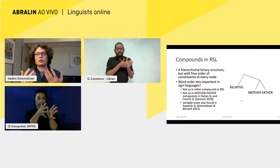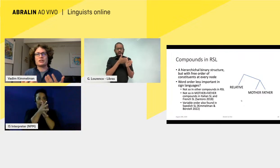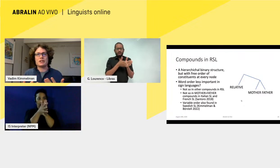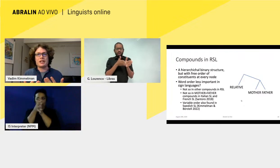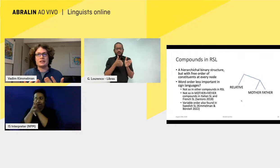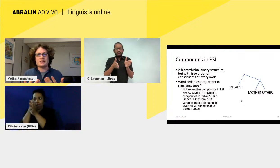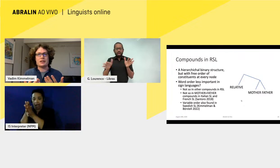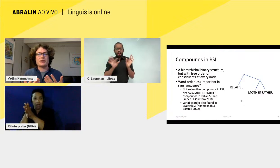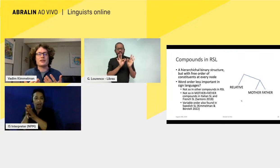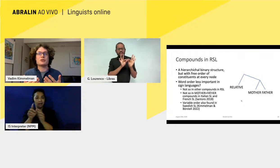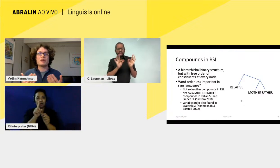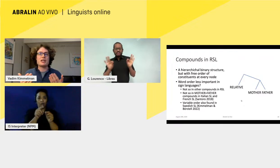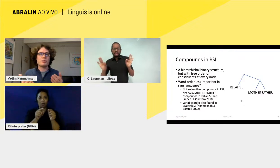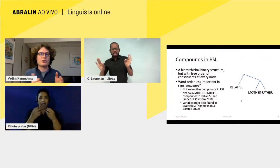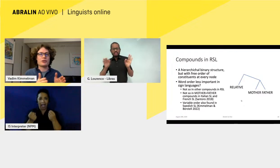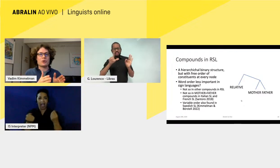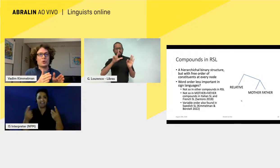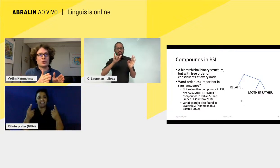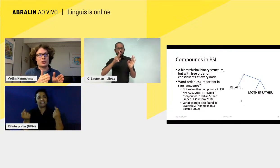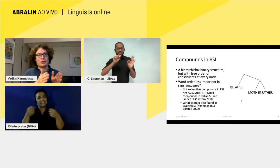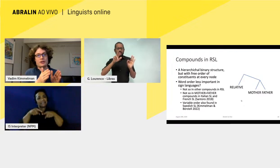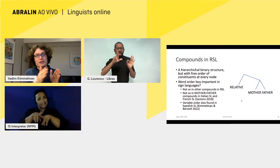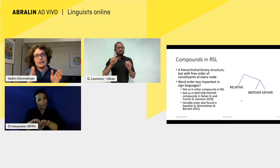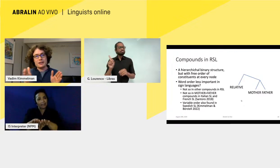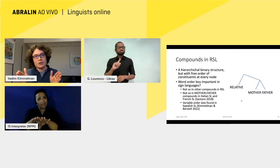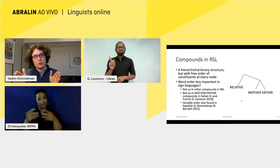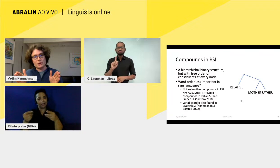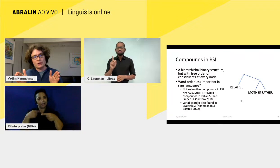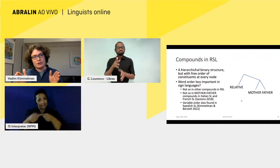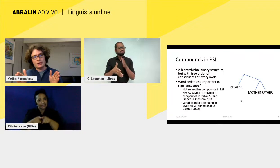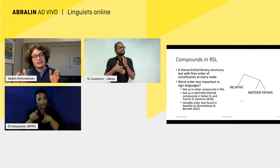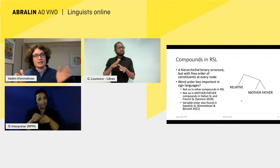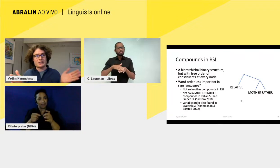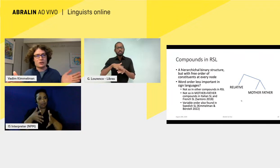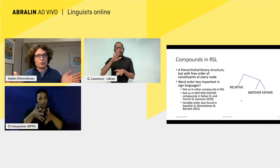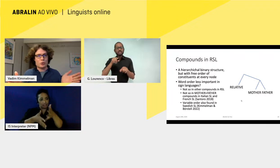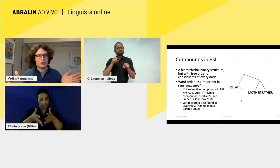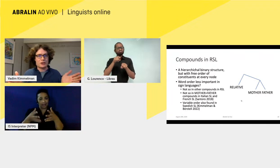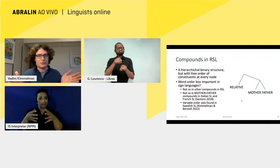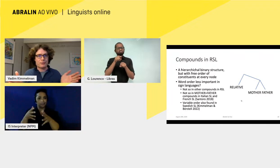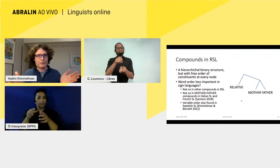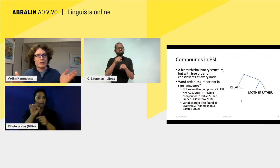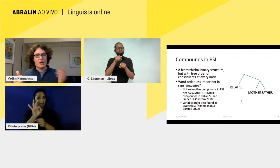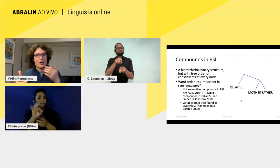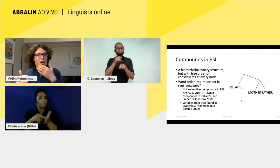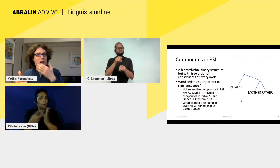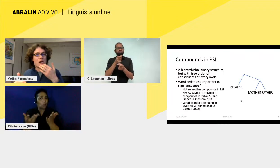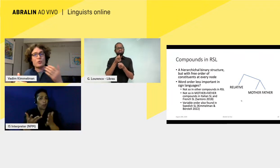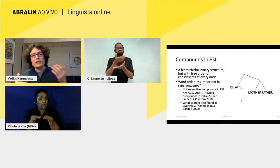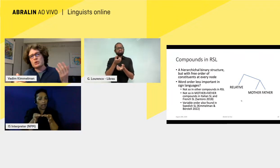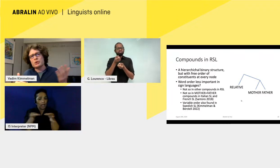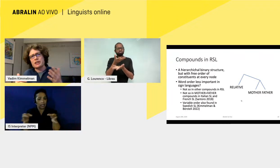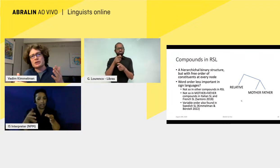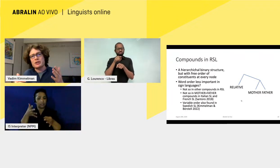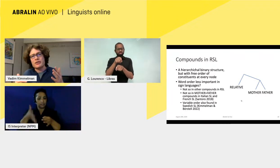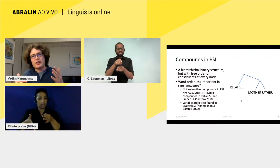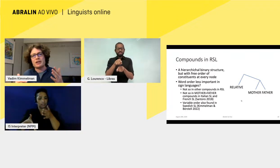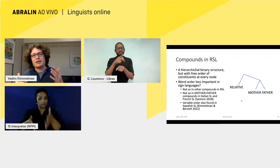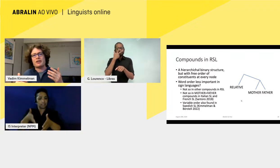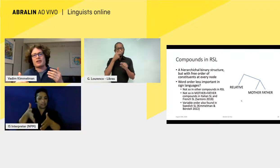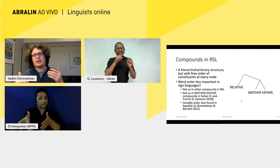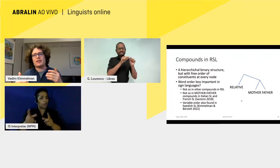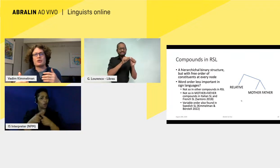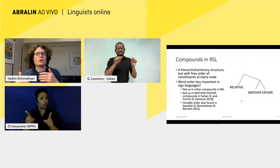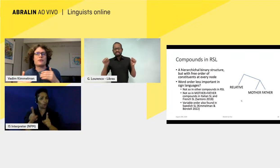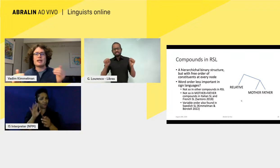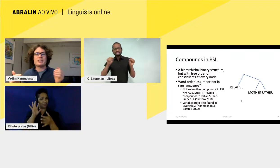much simultaneity that maybe the order, the linear order, is less important. We don't actually